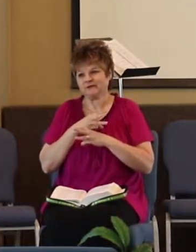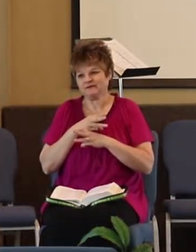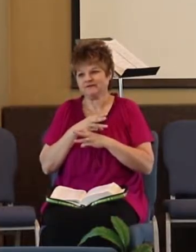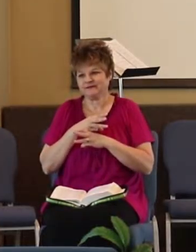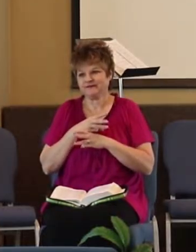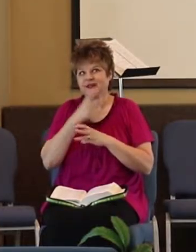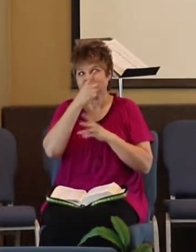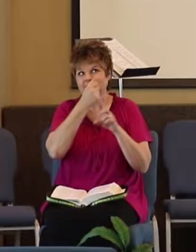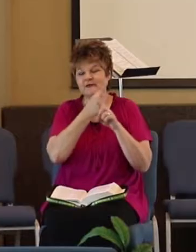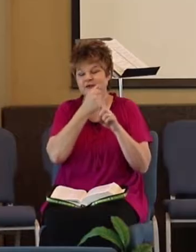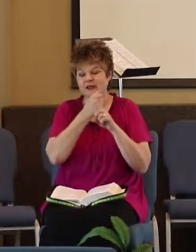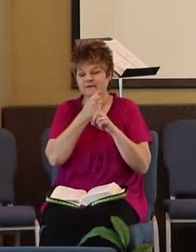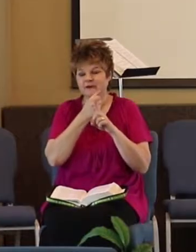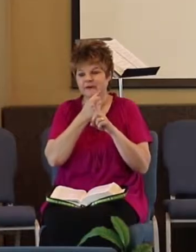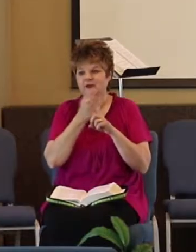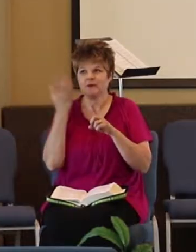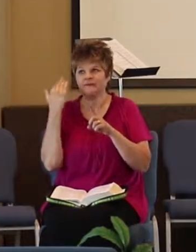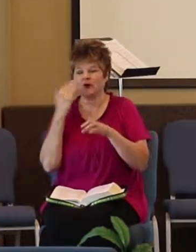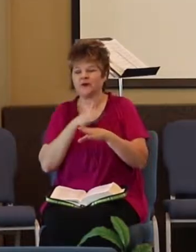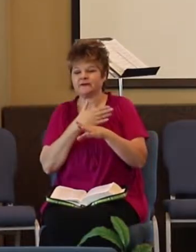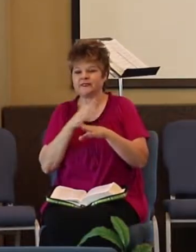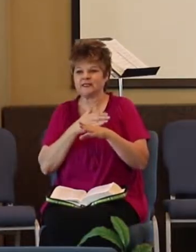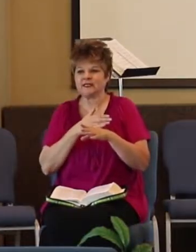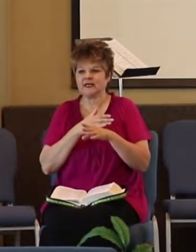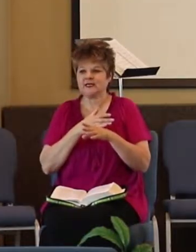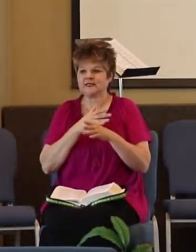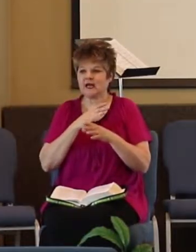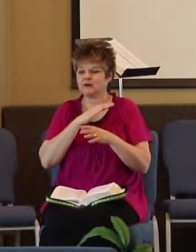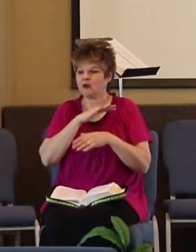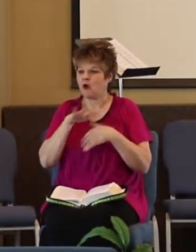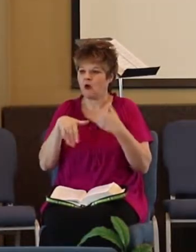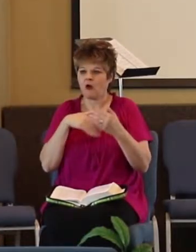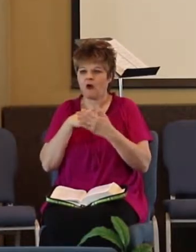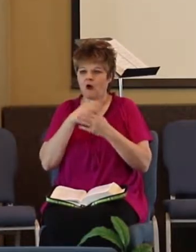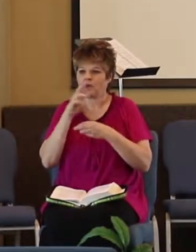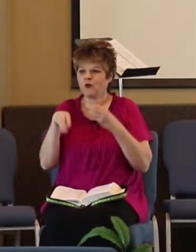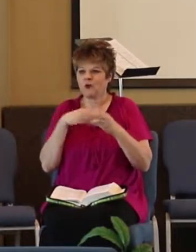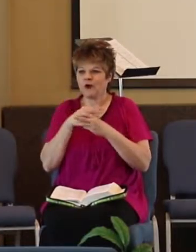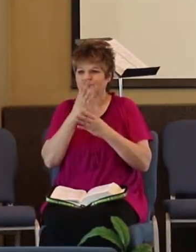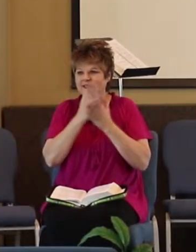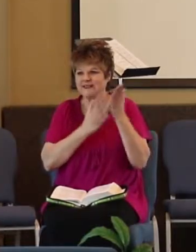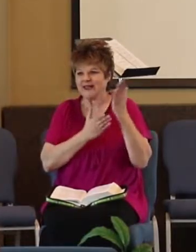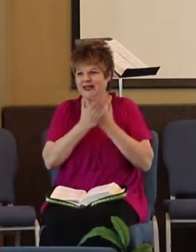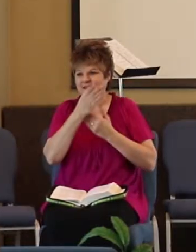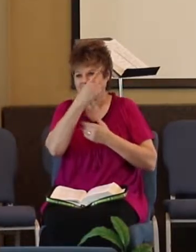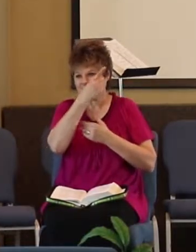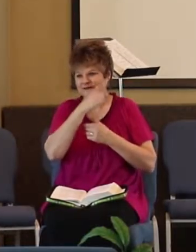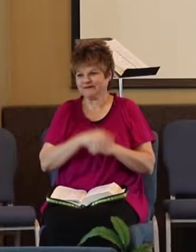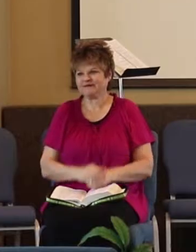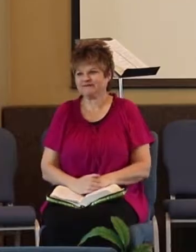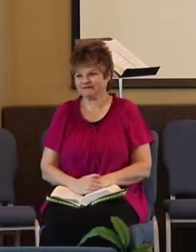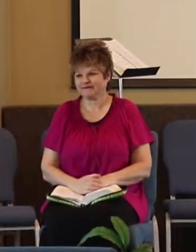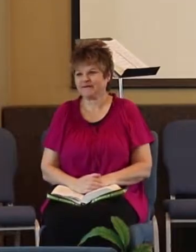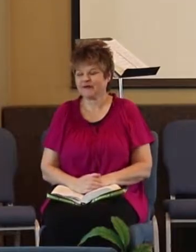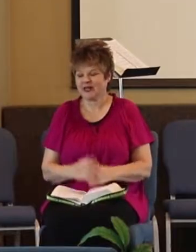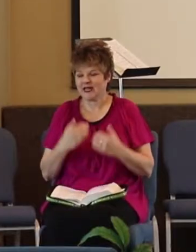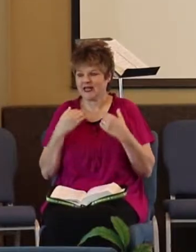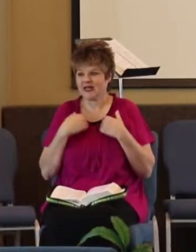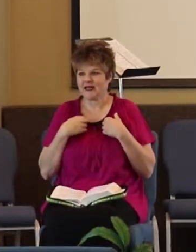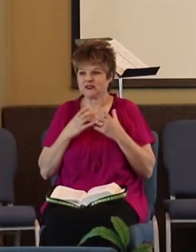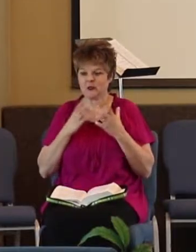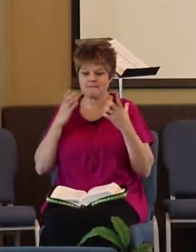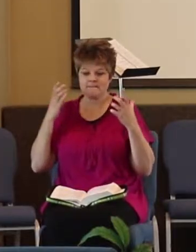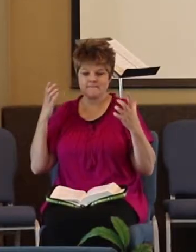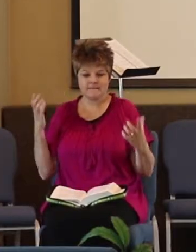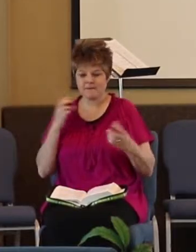See, he's got, and we used to sing this song, he's got the whole world in his hands. He's got the big